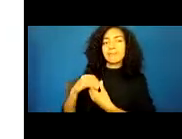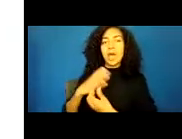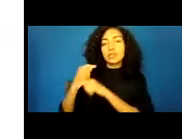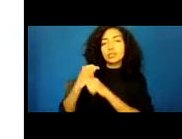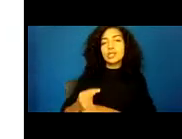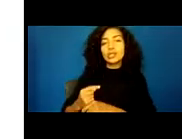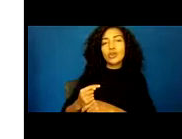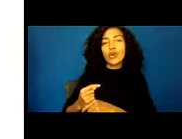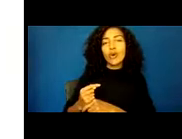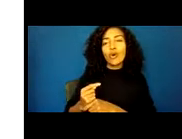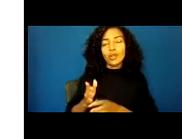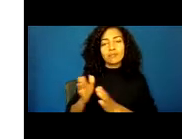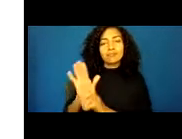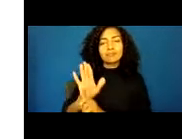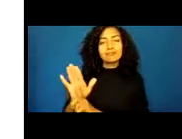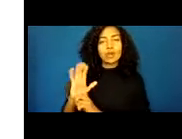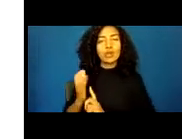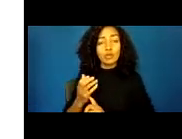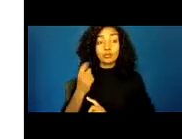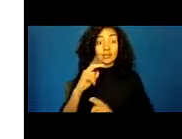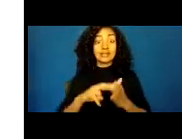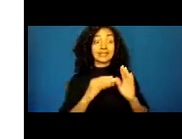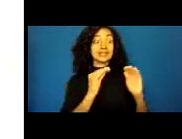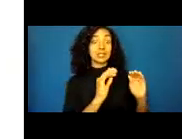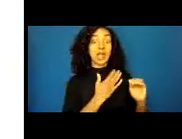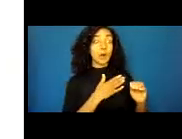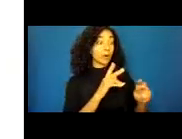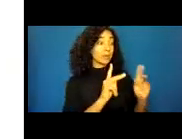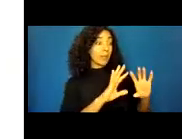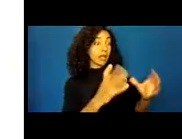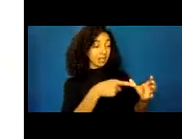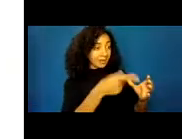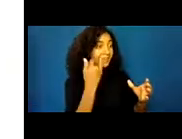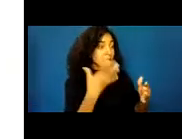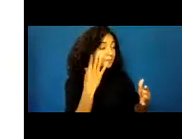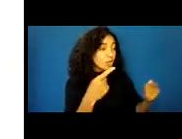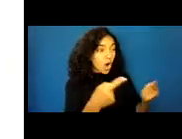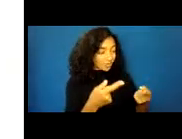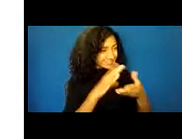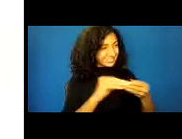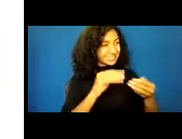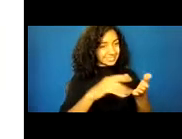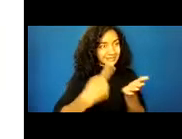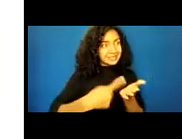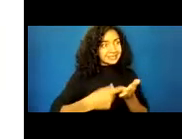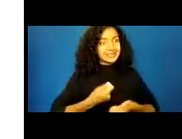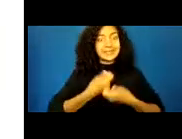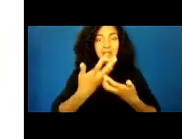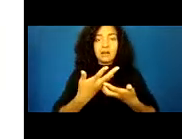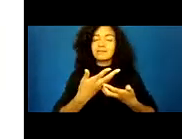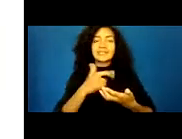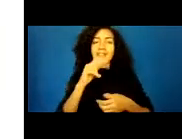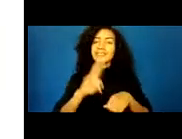we're harmed doesn't come naturally. And so we do that by teaching language, because